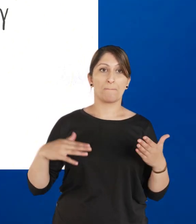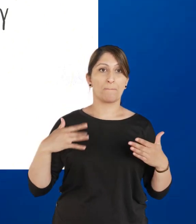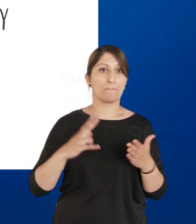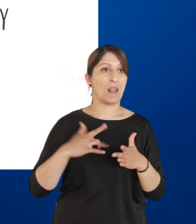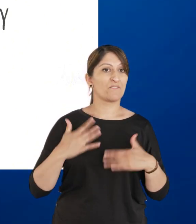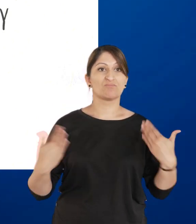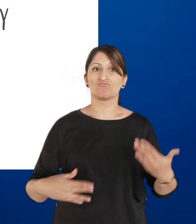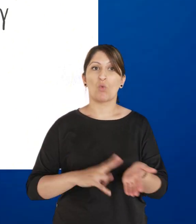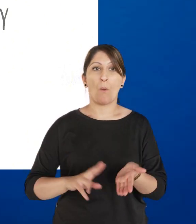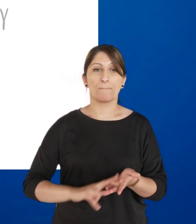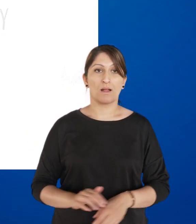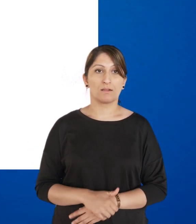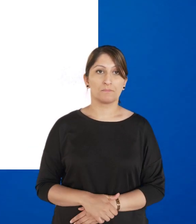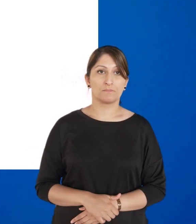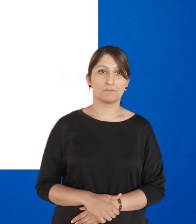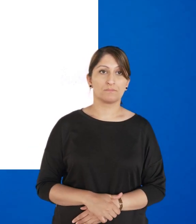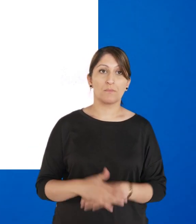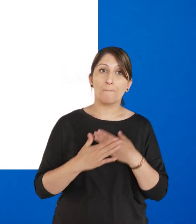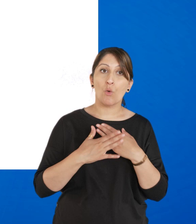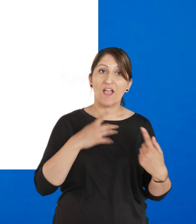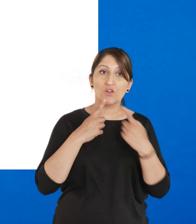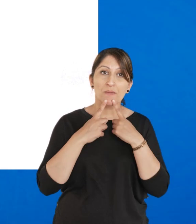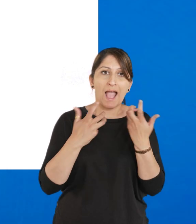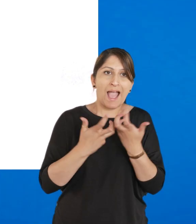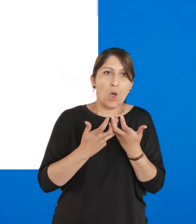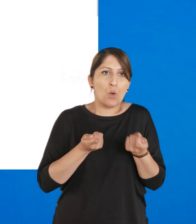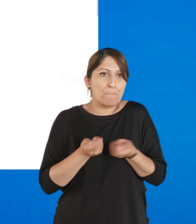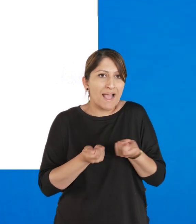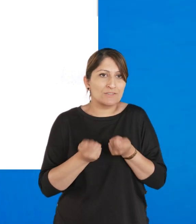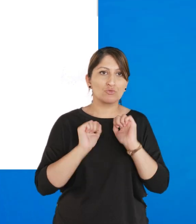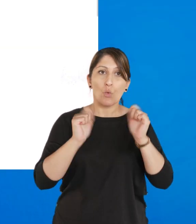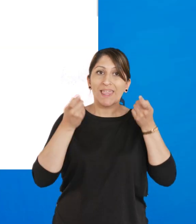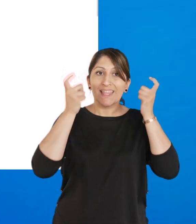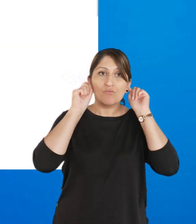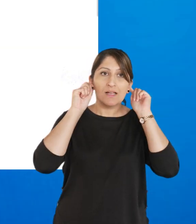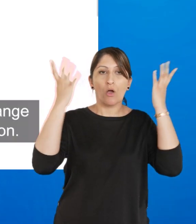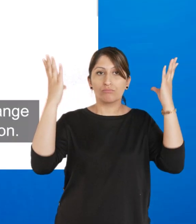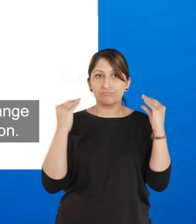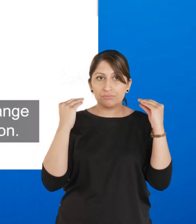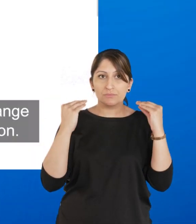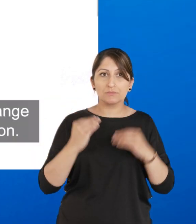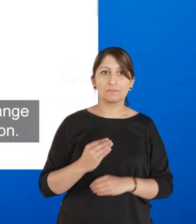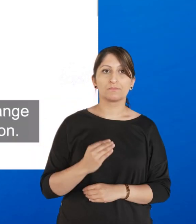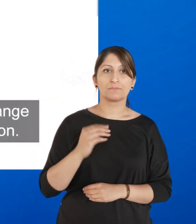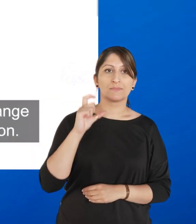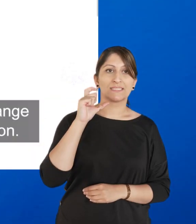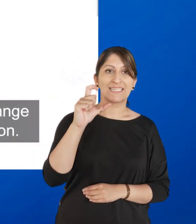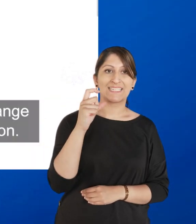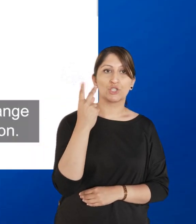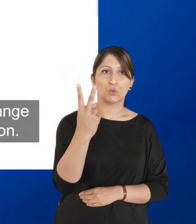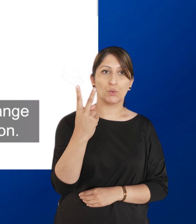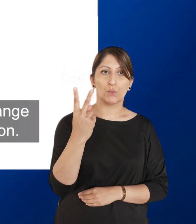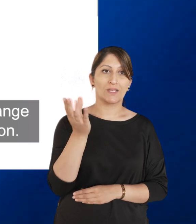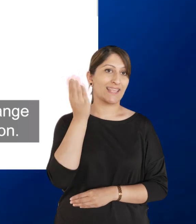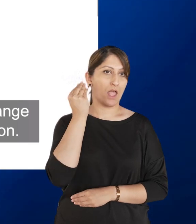and natural. If you'd like more information on managing your hearing loss and hearing aids, See to Hear is a